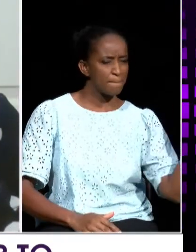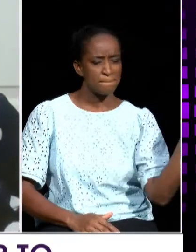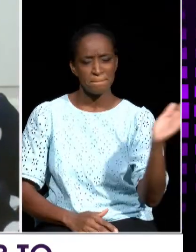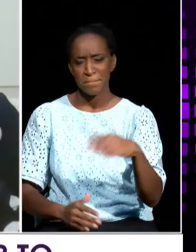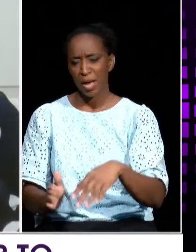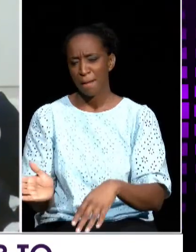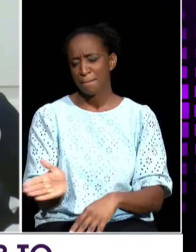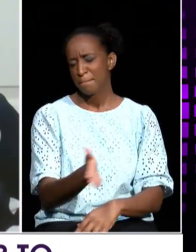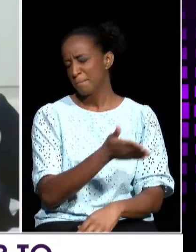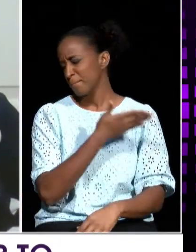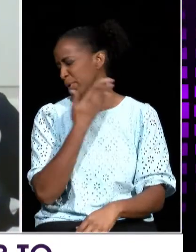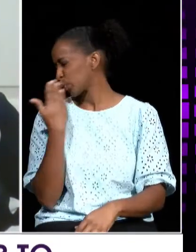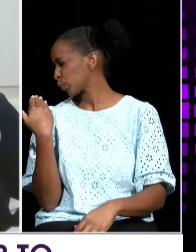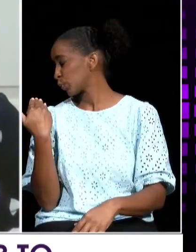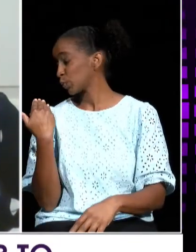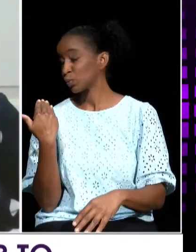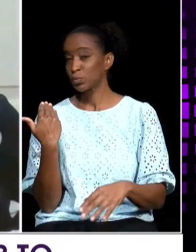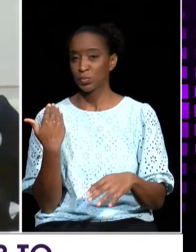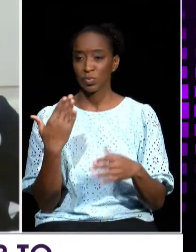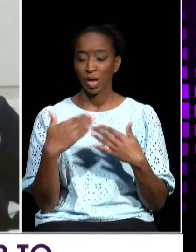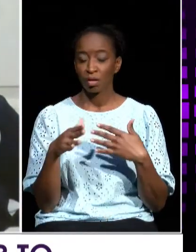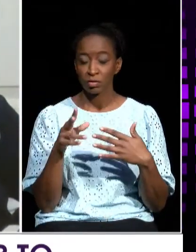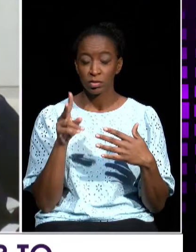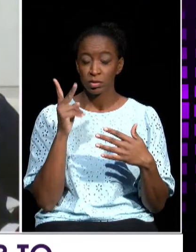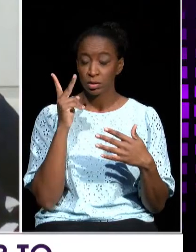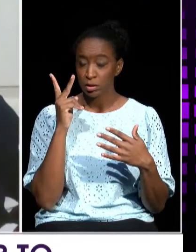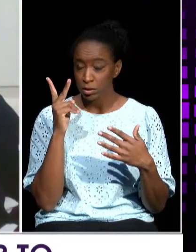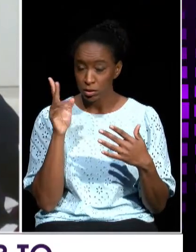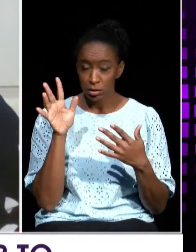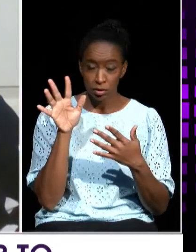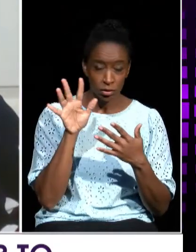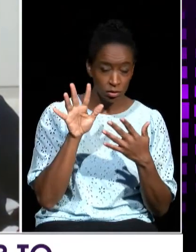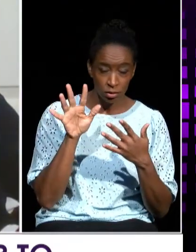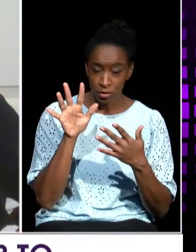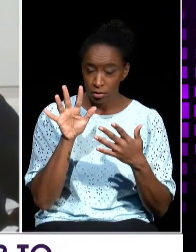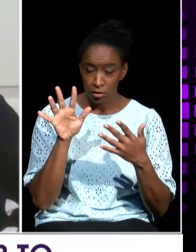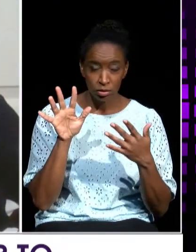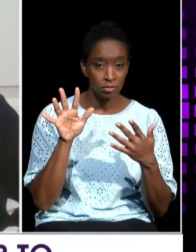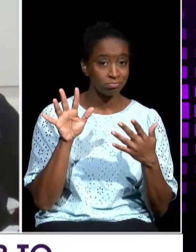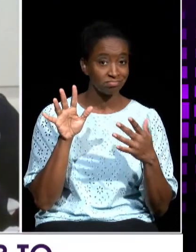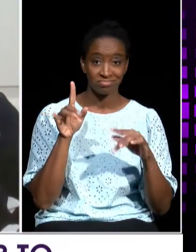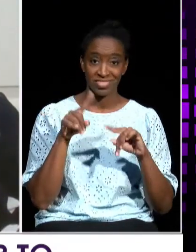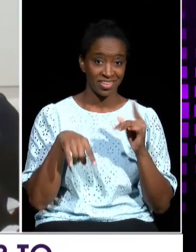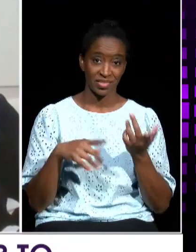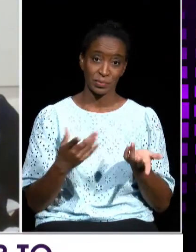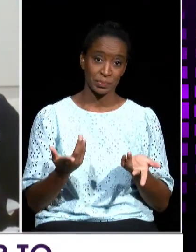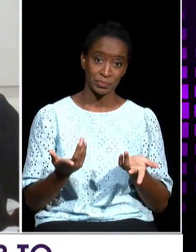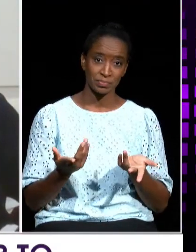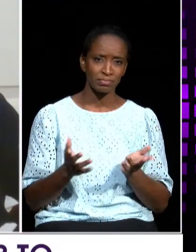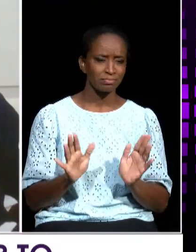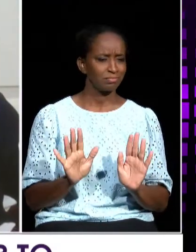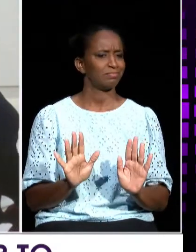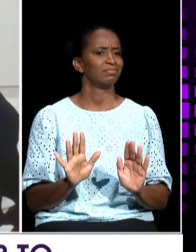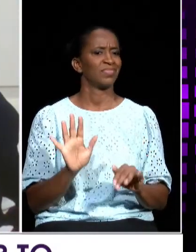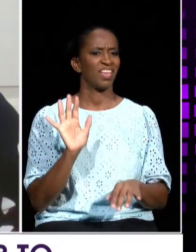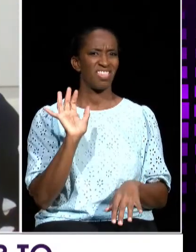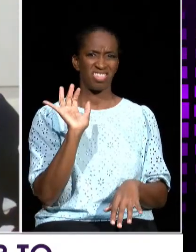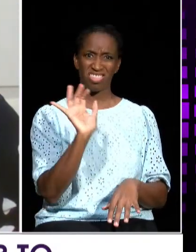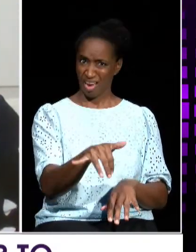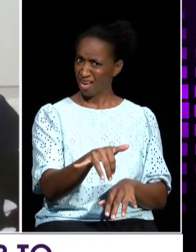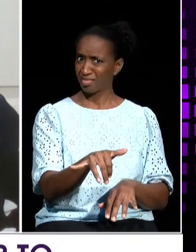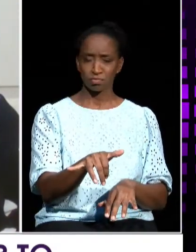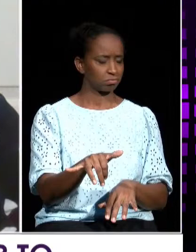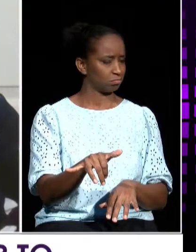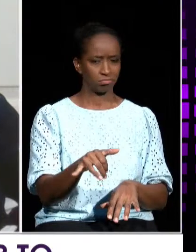So it doesn't have to be that far. It doesn't have to be that hard. But I think that lashes